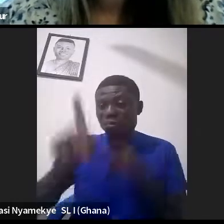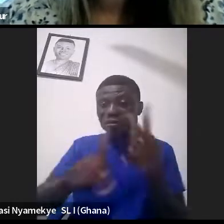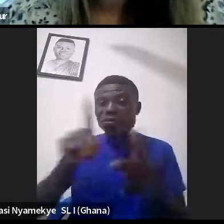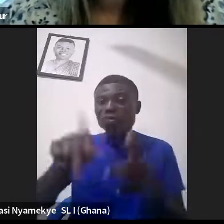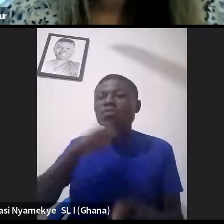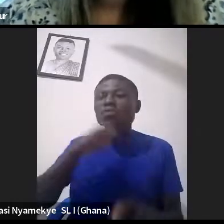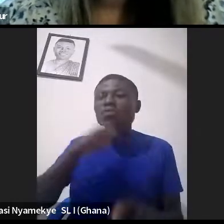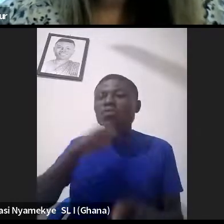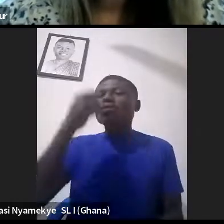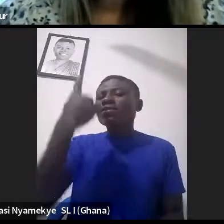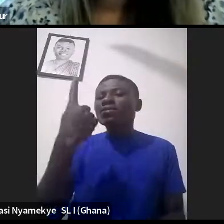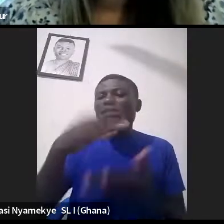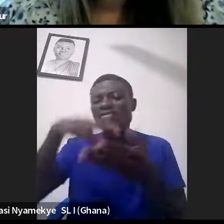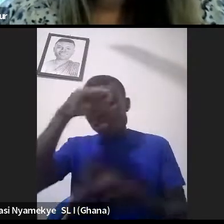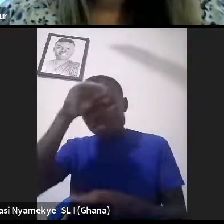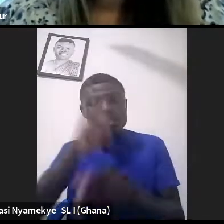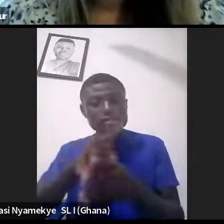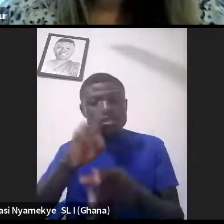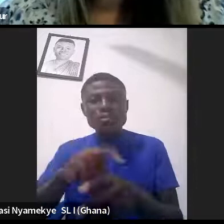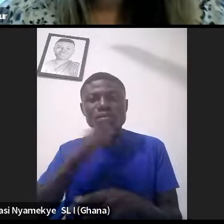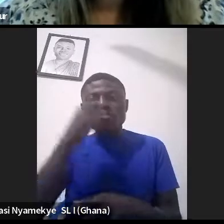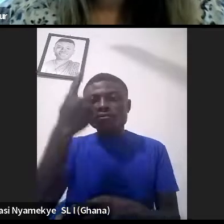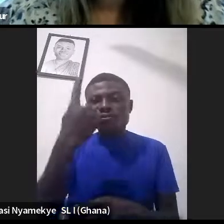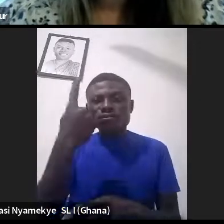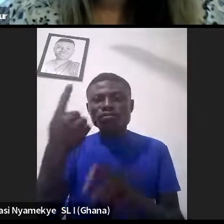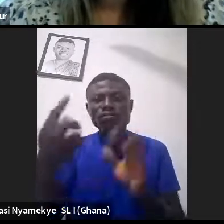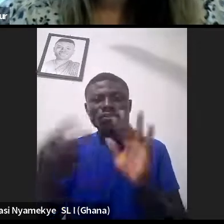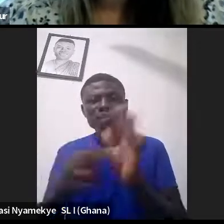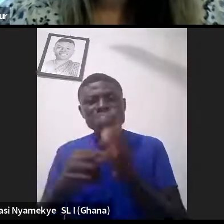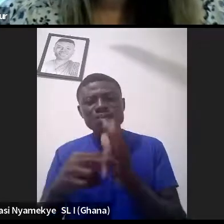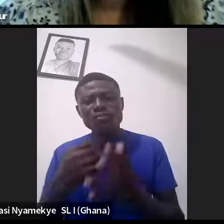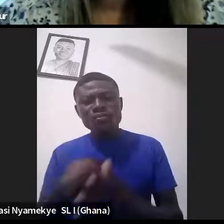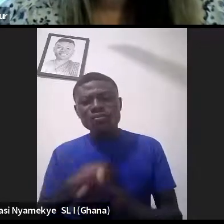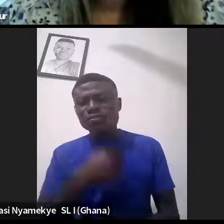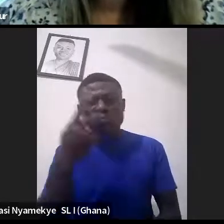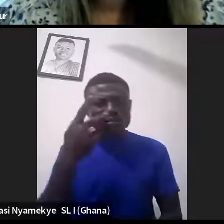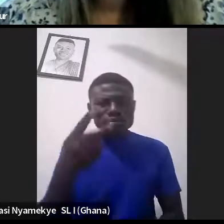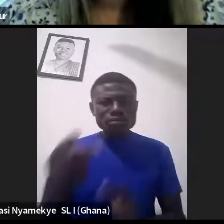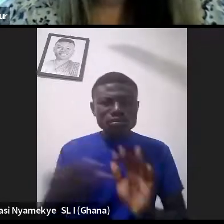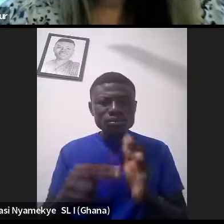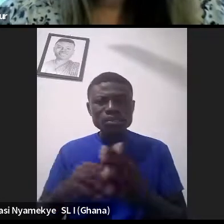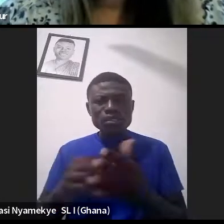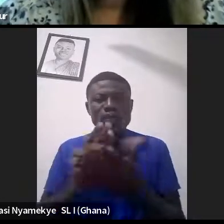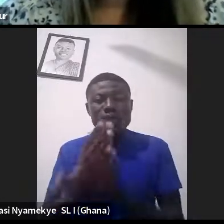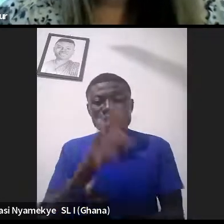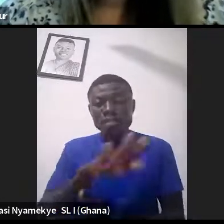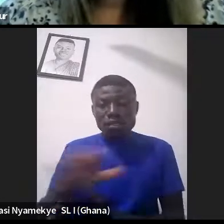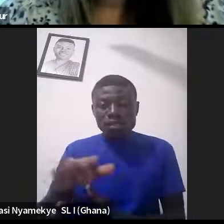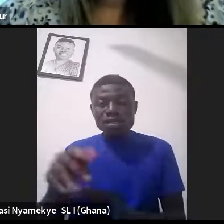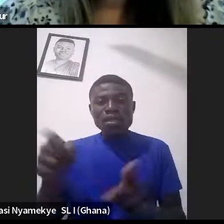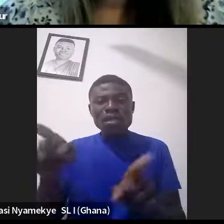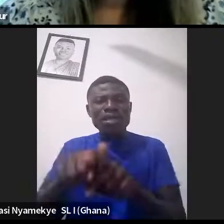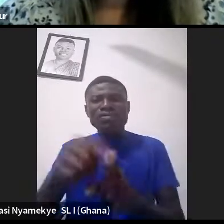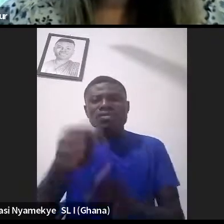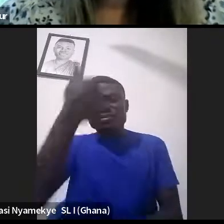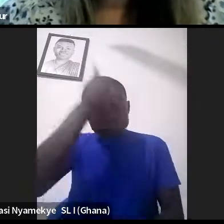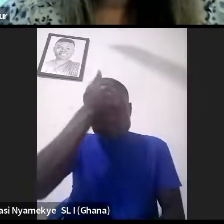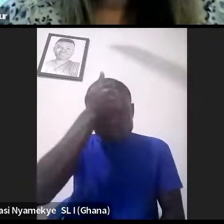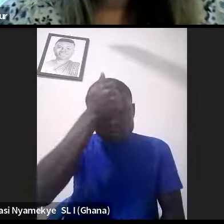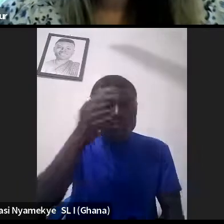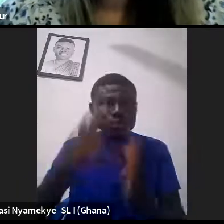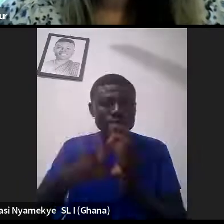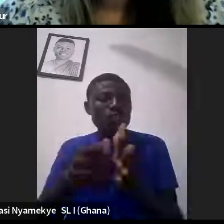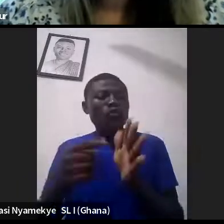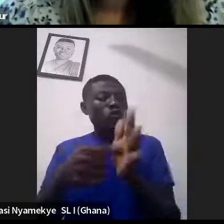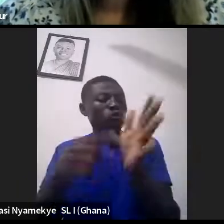what dyslexia is tend to write off kids as dumb. They tend to write off